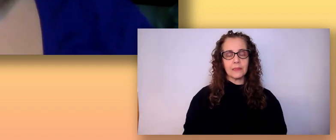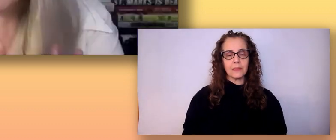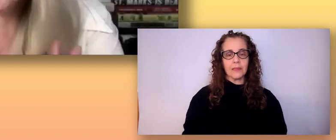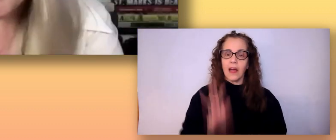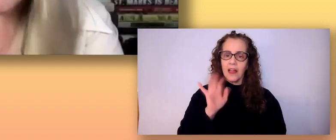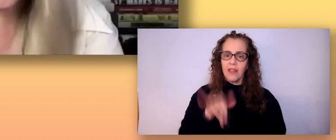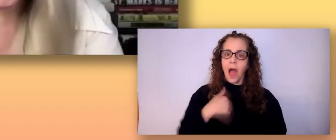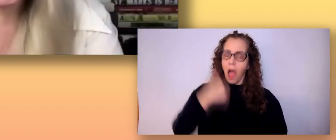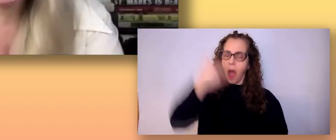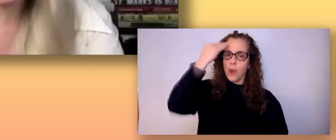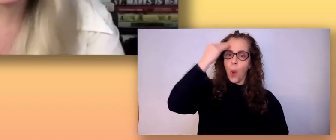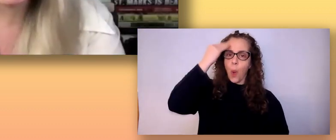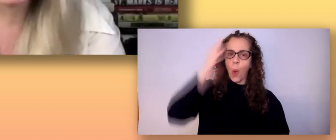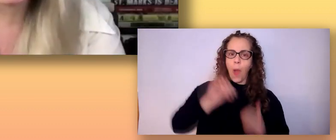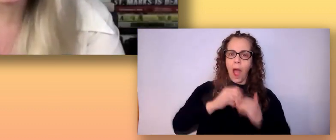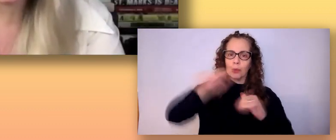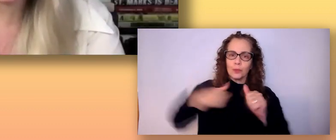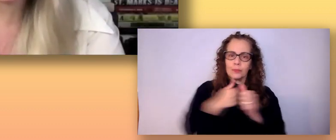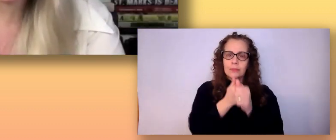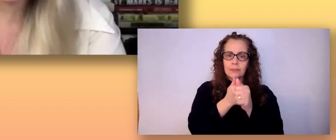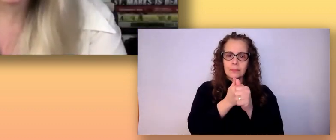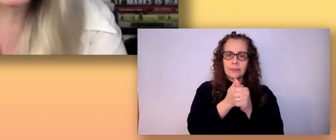That's something I know how to do.